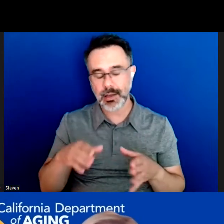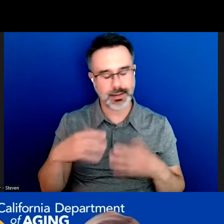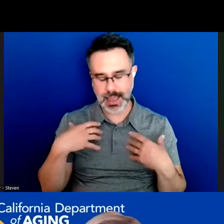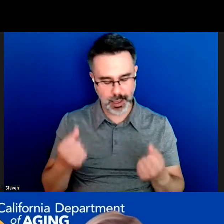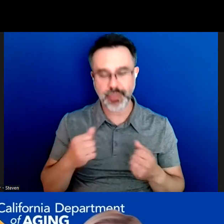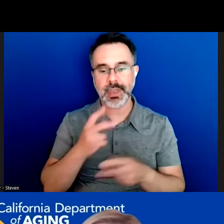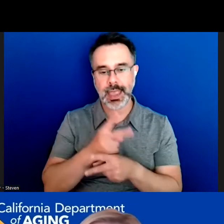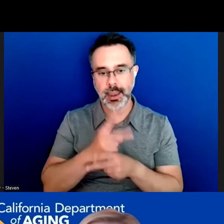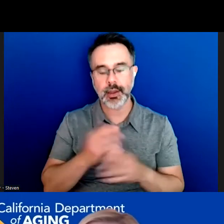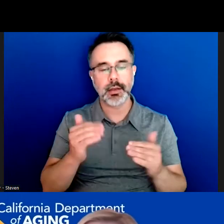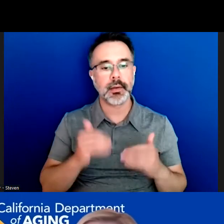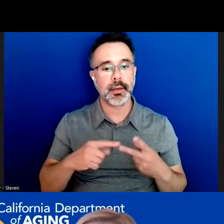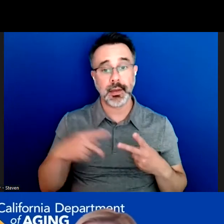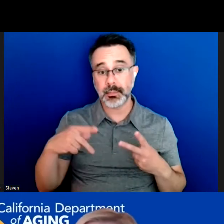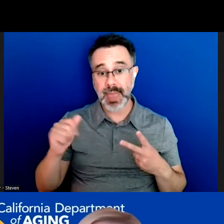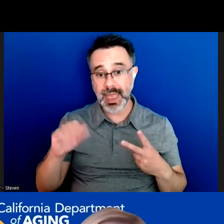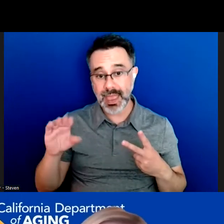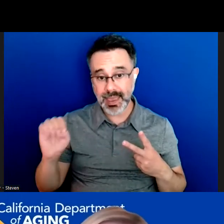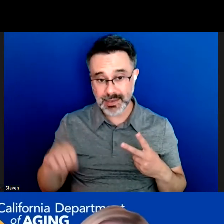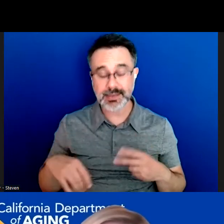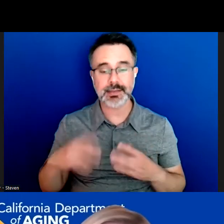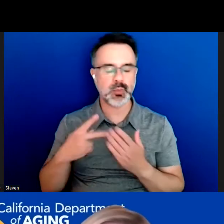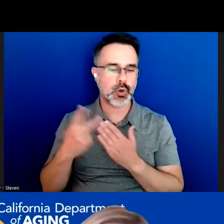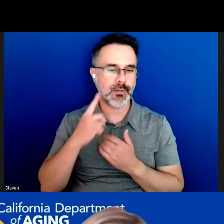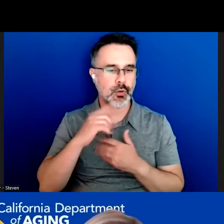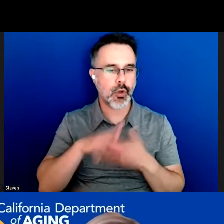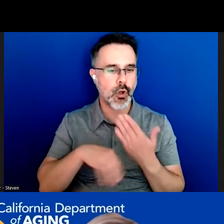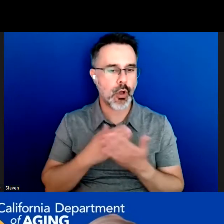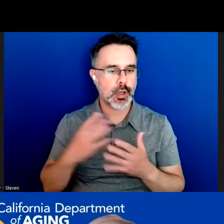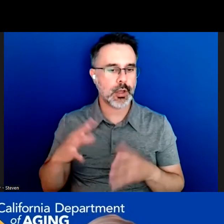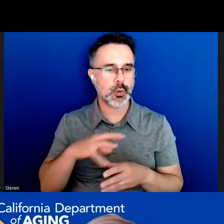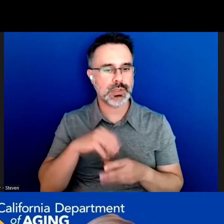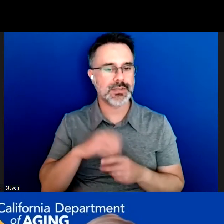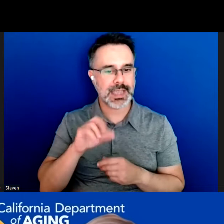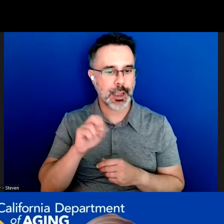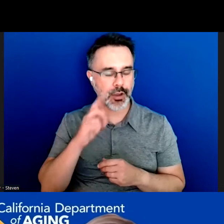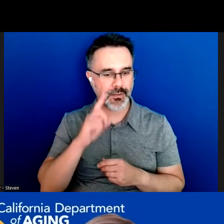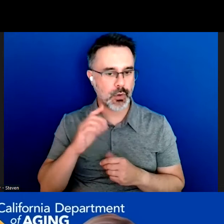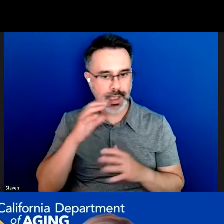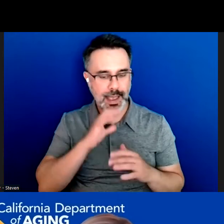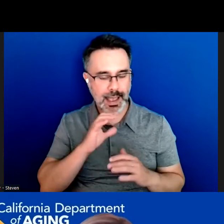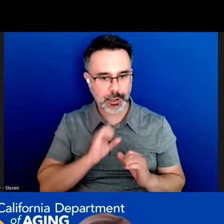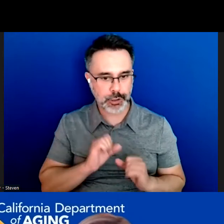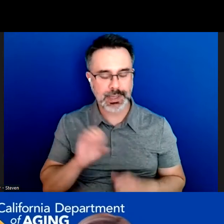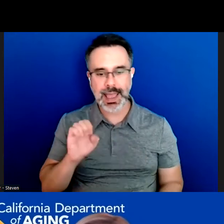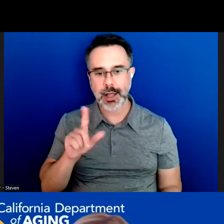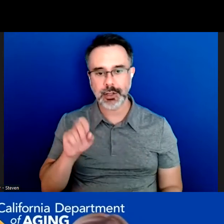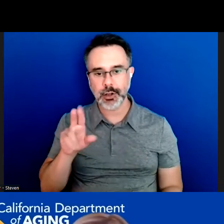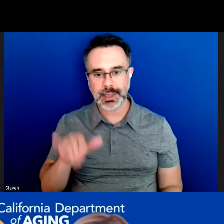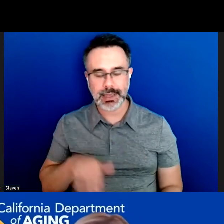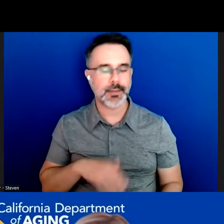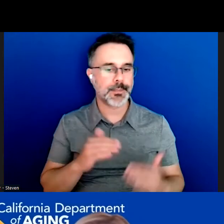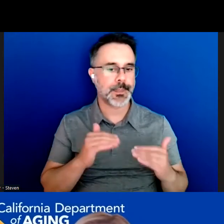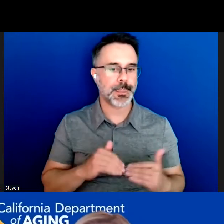the program for all-inclusive care for the elderly, the MSSP program, and some of